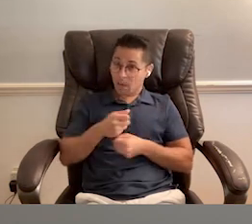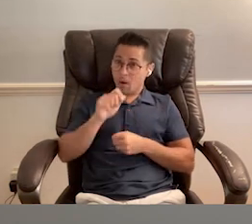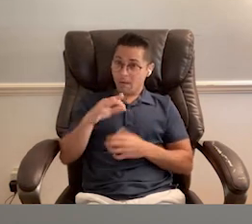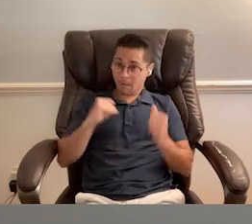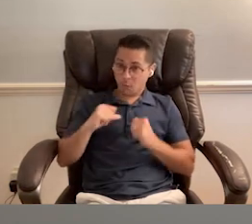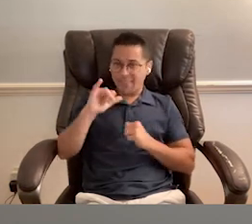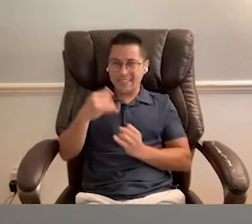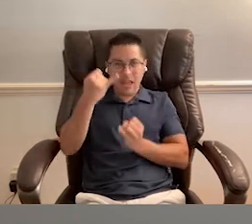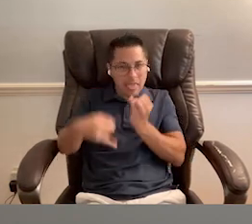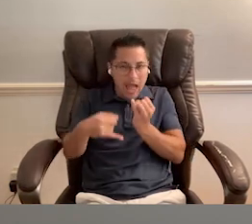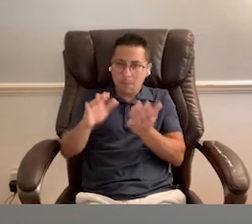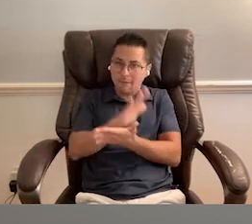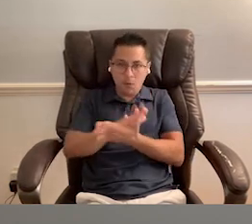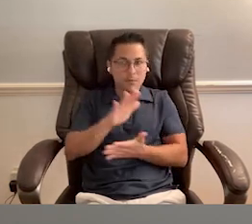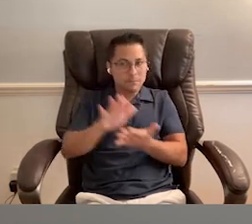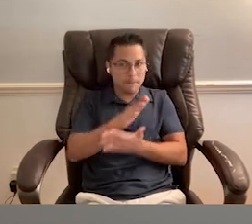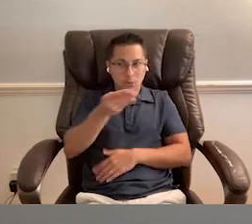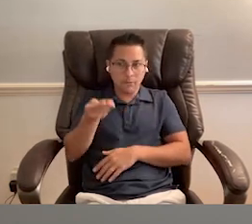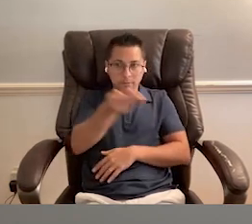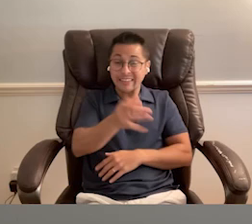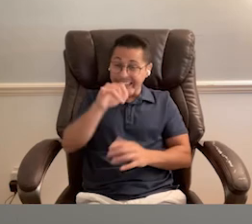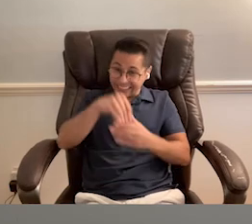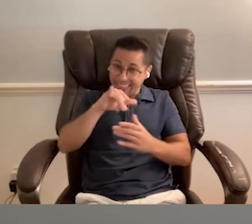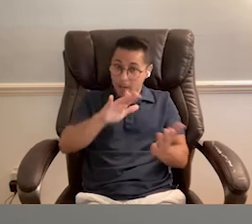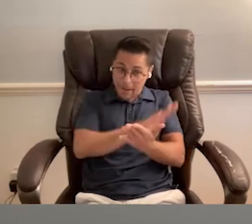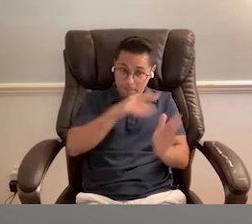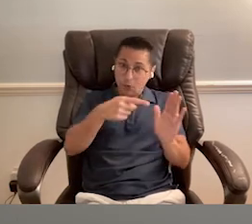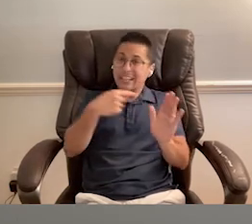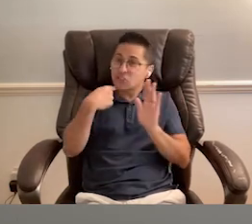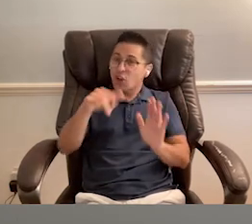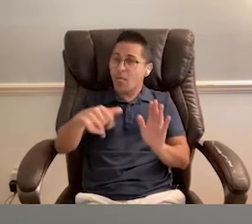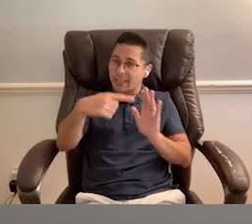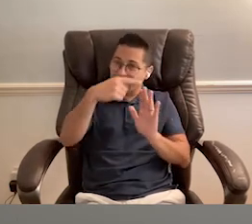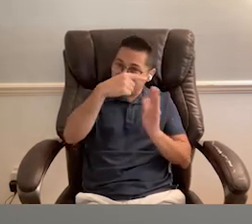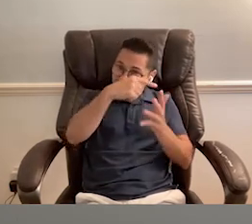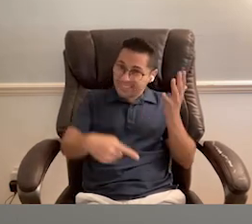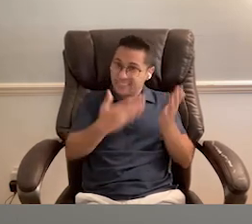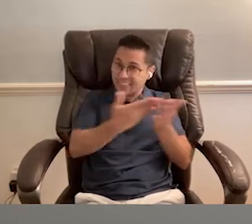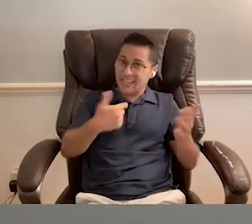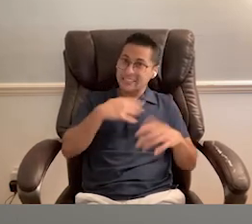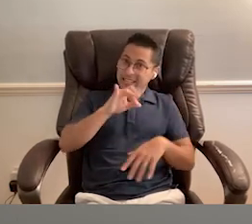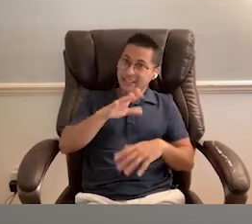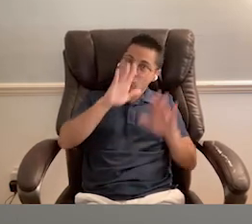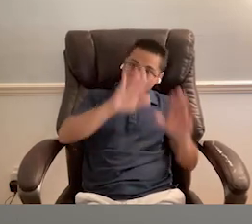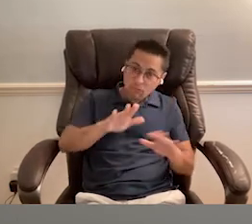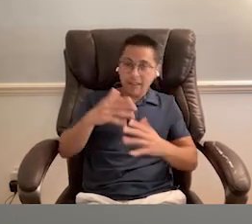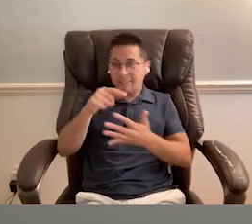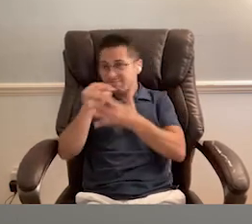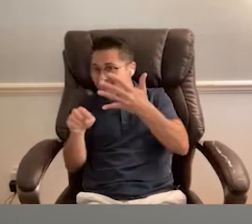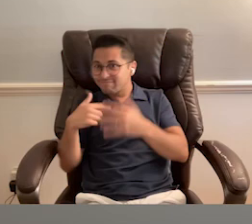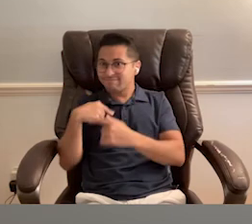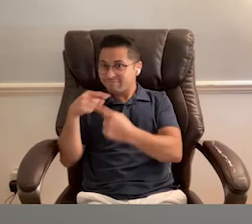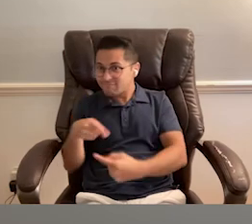is the last piece of paper you get. And yes, and in that summary of performance it says, these are the things I do well, these are the things I struggle with, these are the